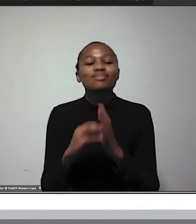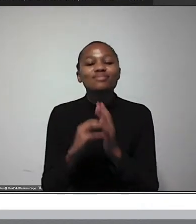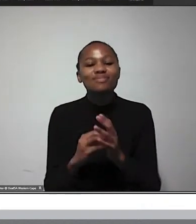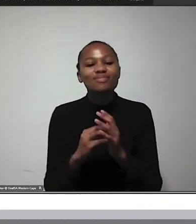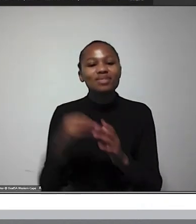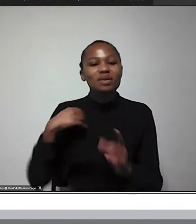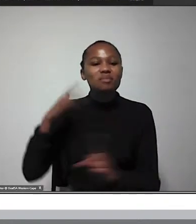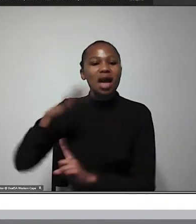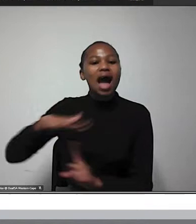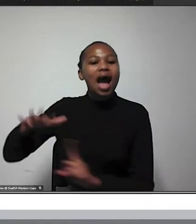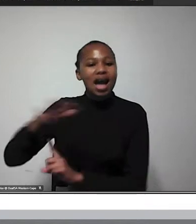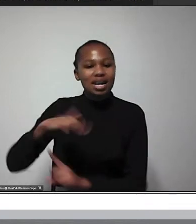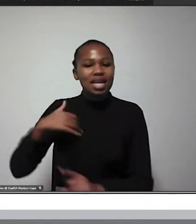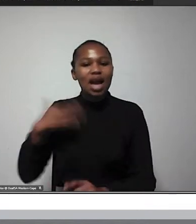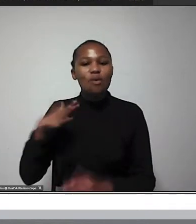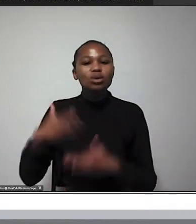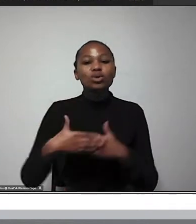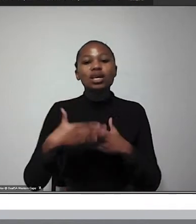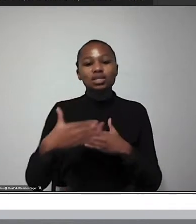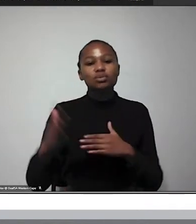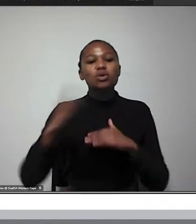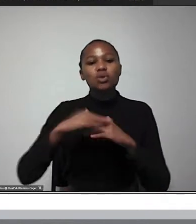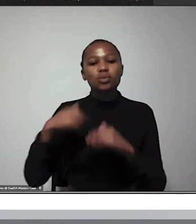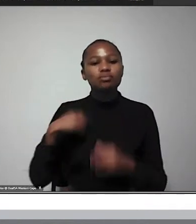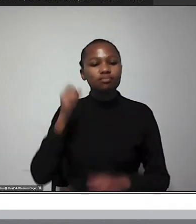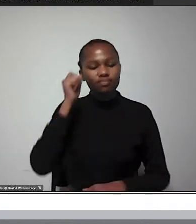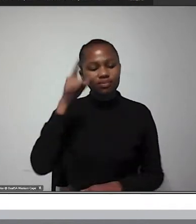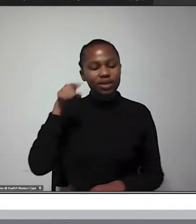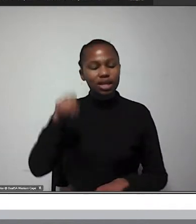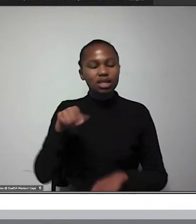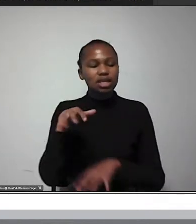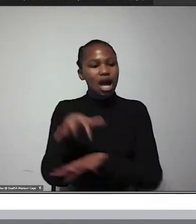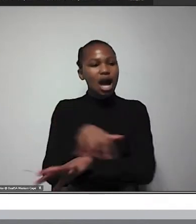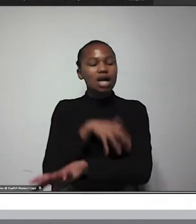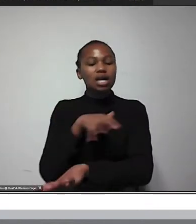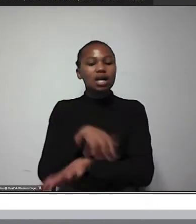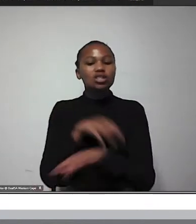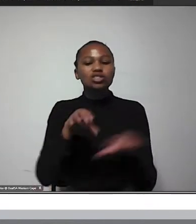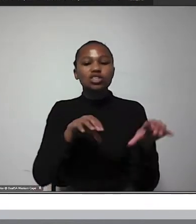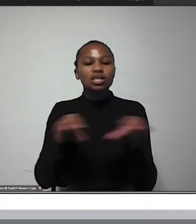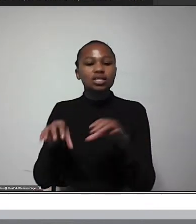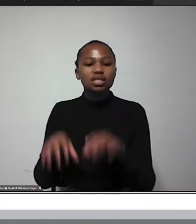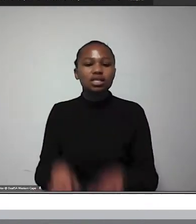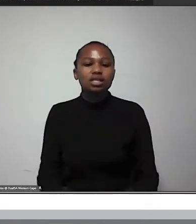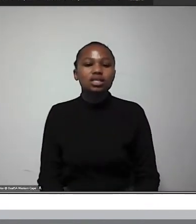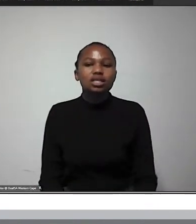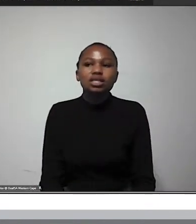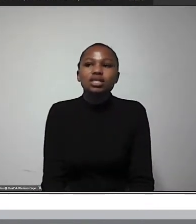to expand on? I understand that this is an agricultural act.